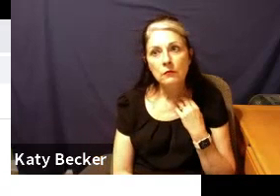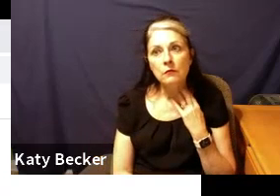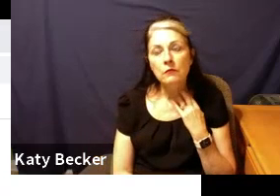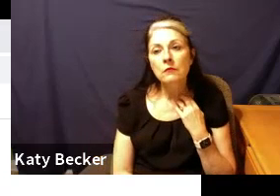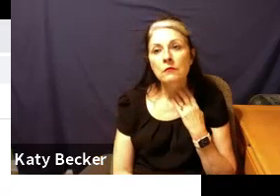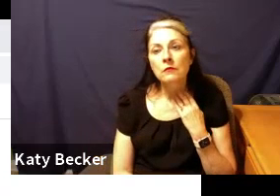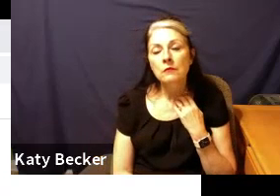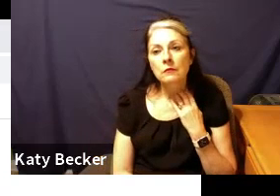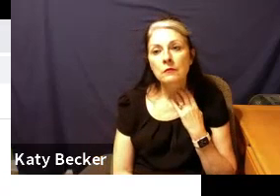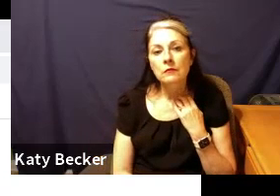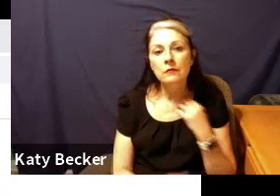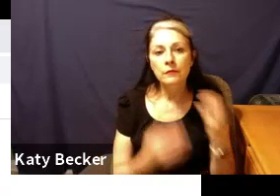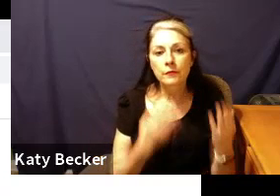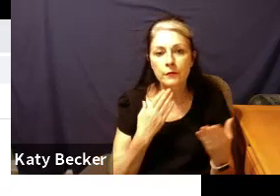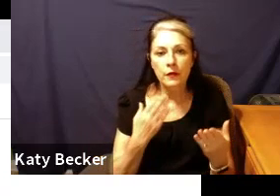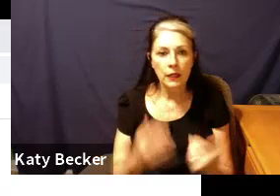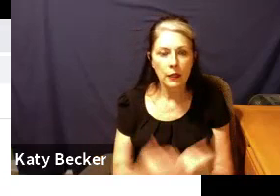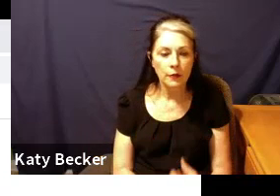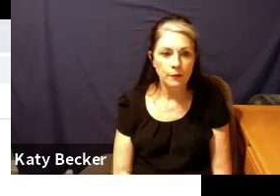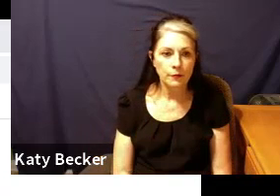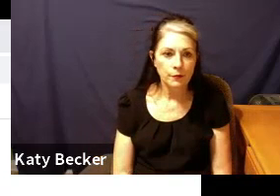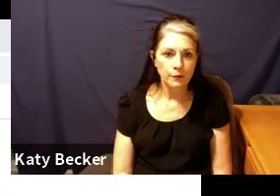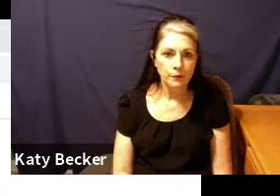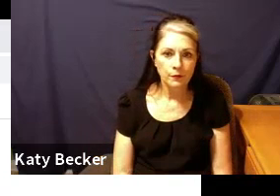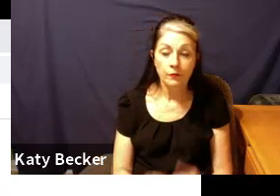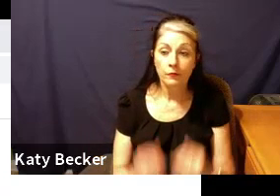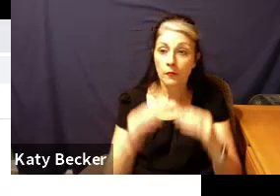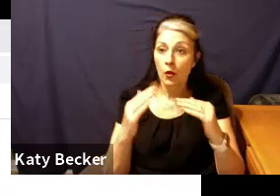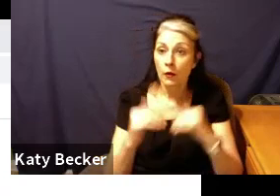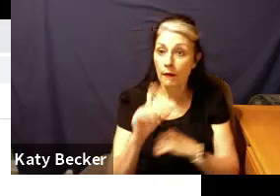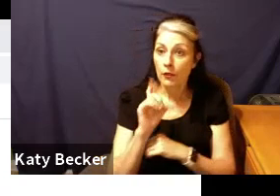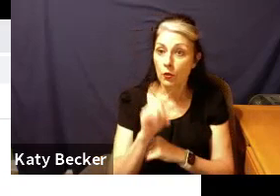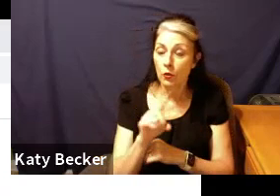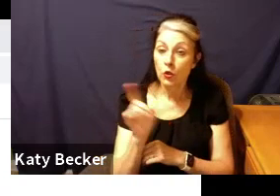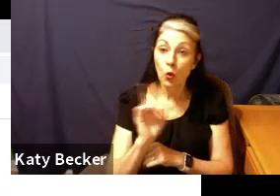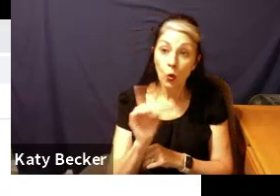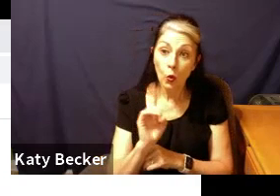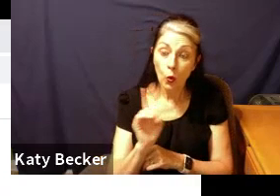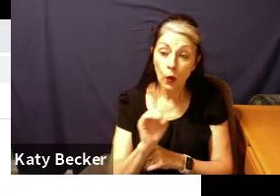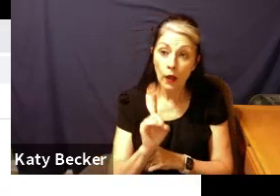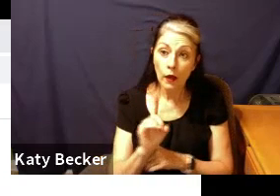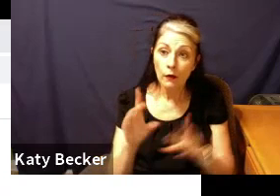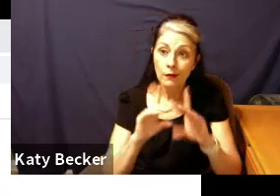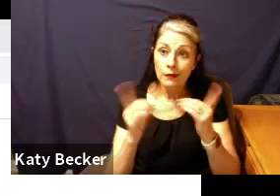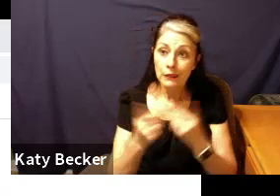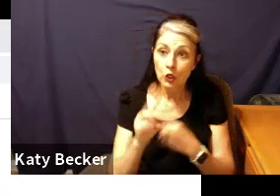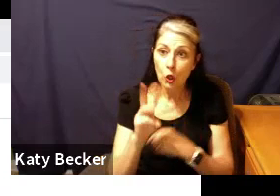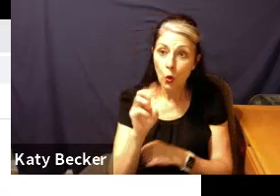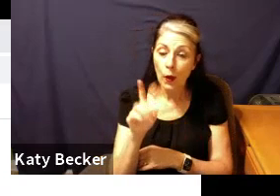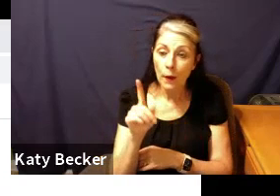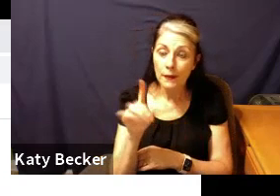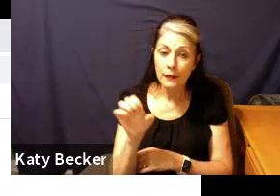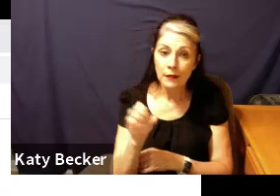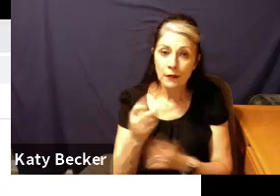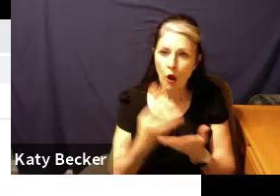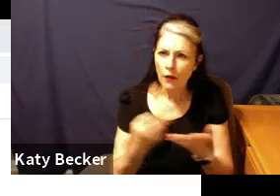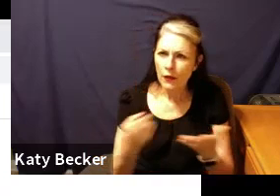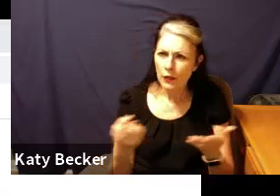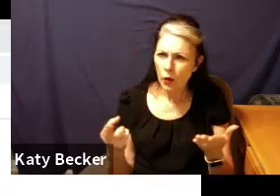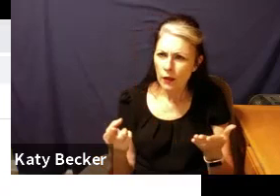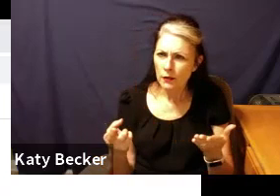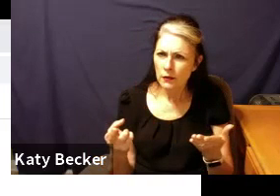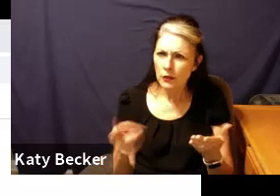you, Glay. Our next question, where on the district website are these resources that you